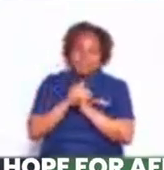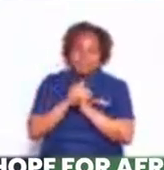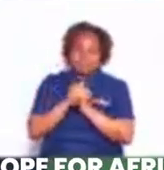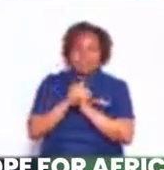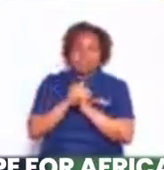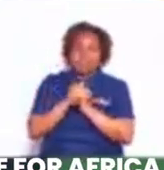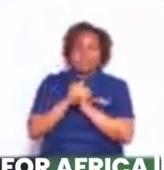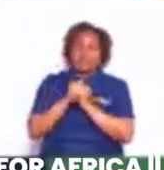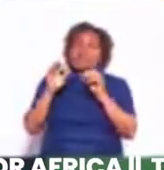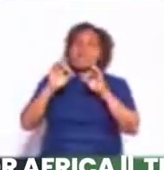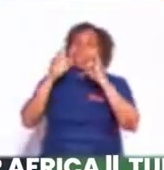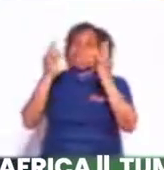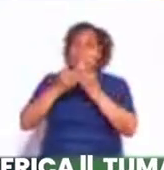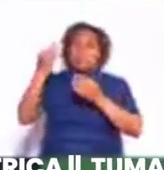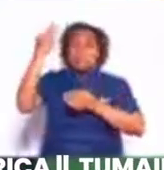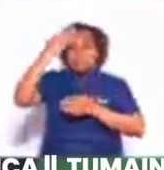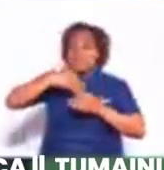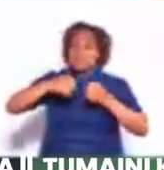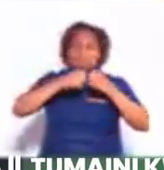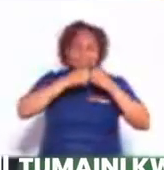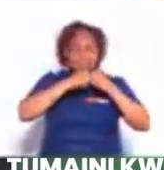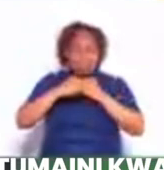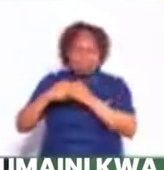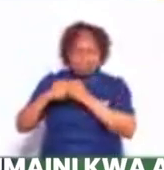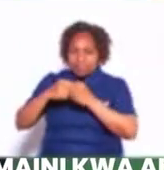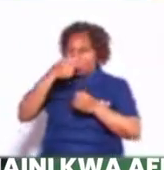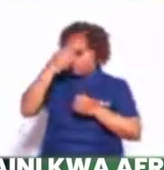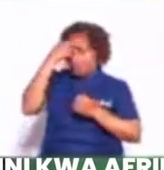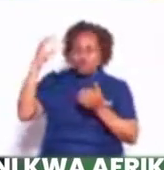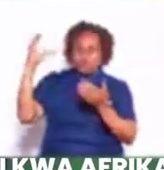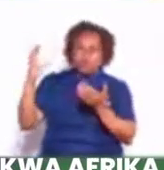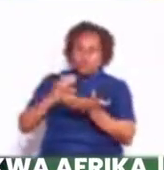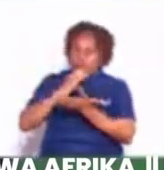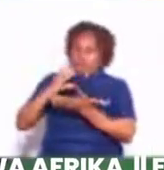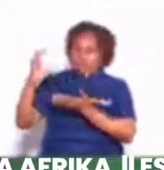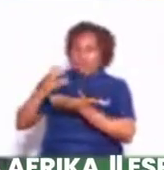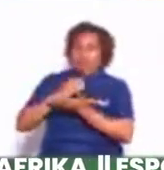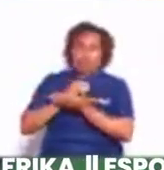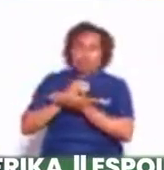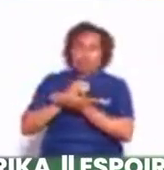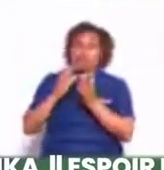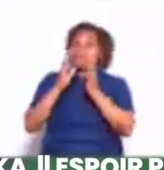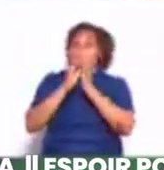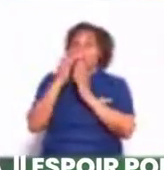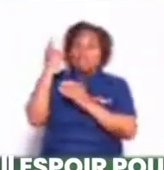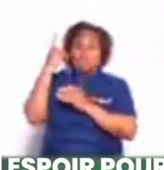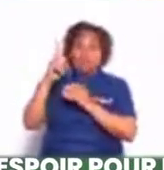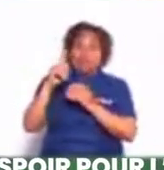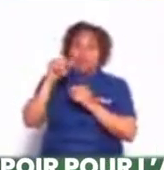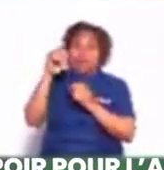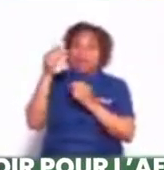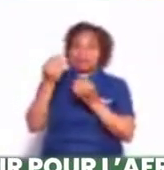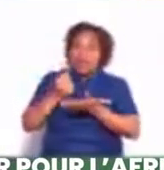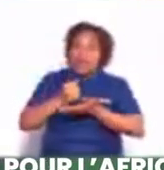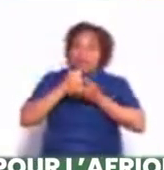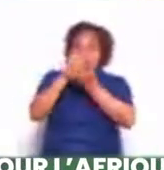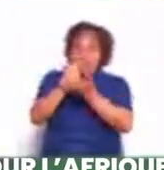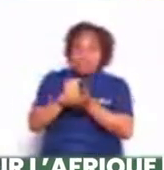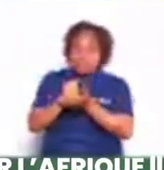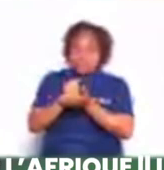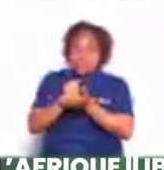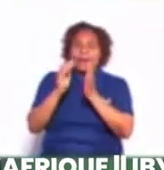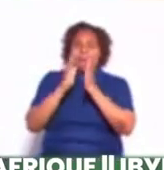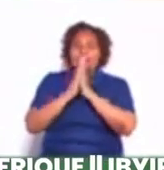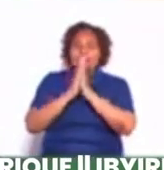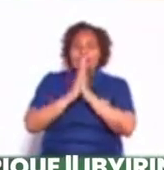There is a family facing challenges because of alcohol. We pray for your intervention. We pray that